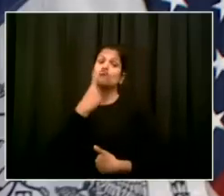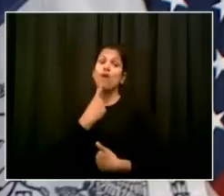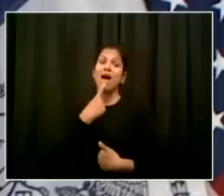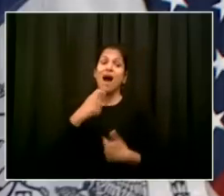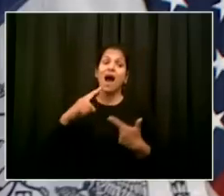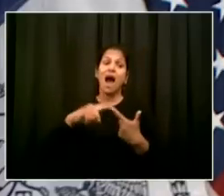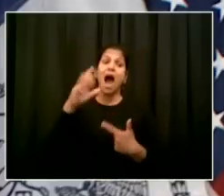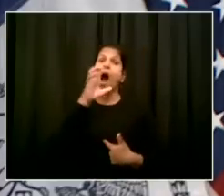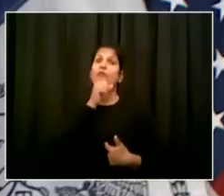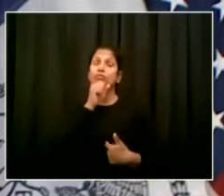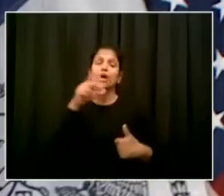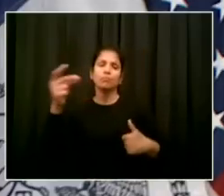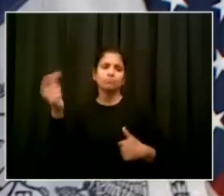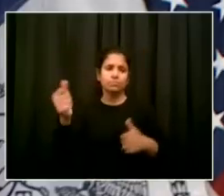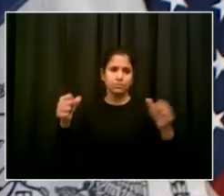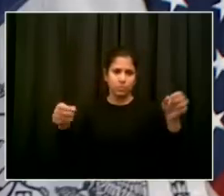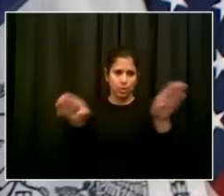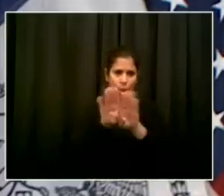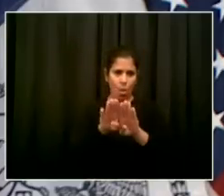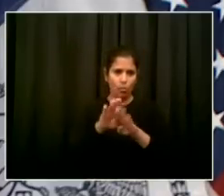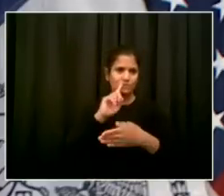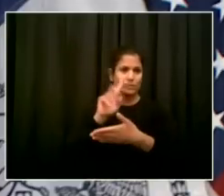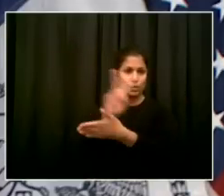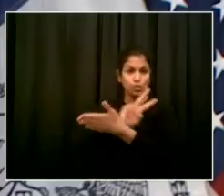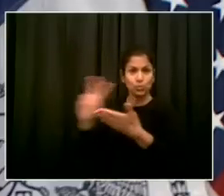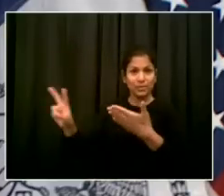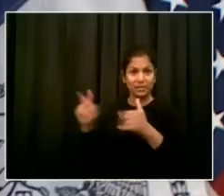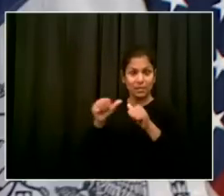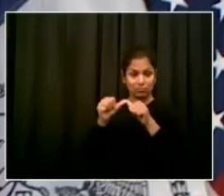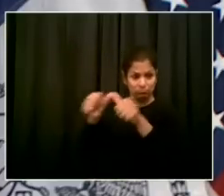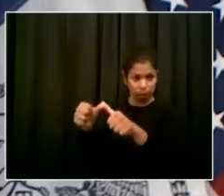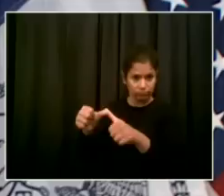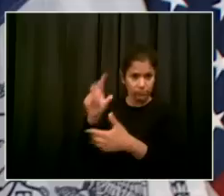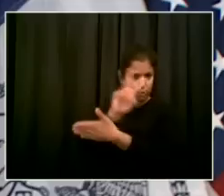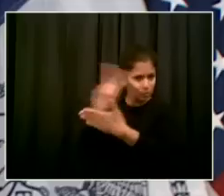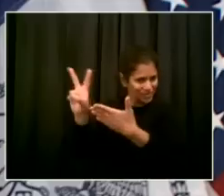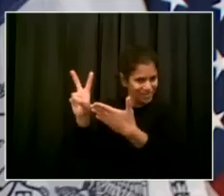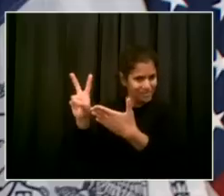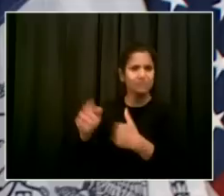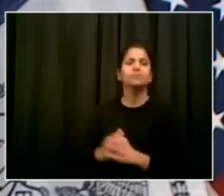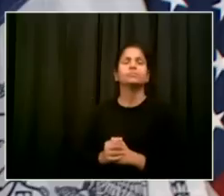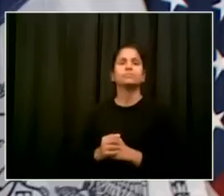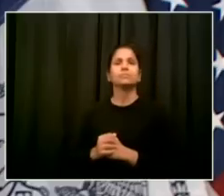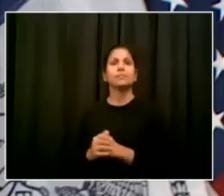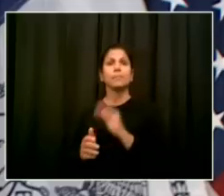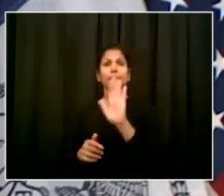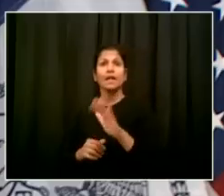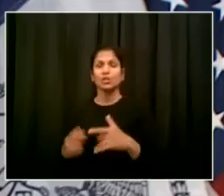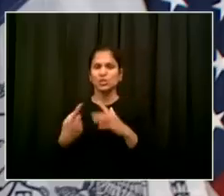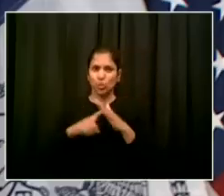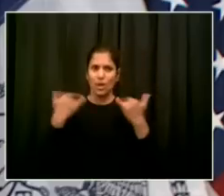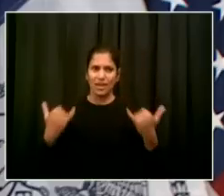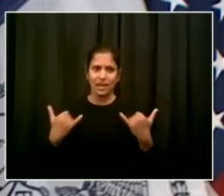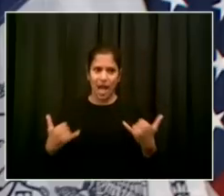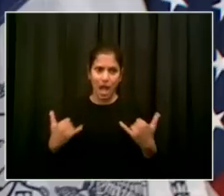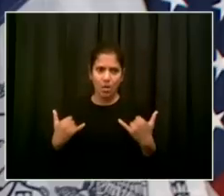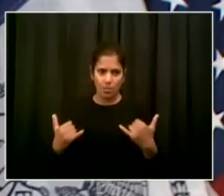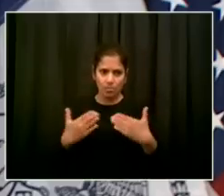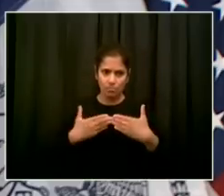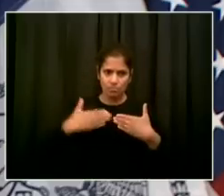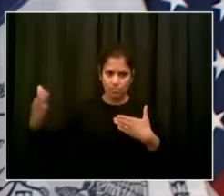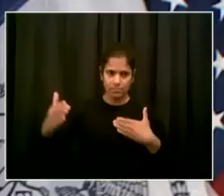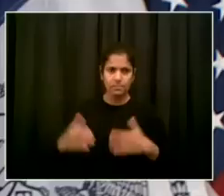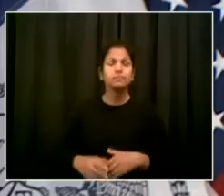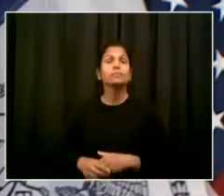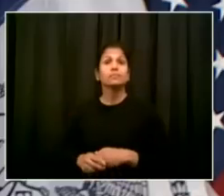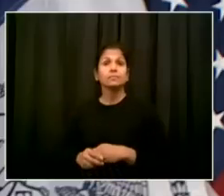school that hadn't already been closed was alerted yesterday they needed to be closed today. Now, there are some schools that were in